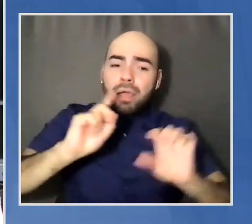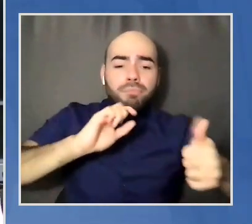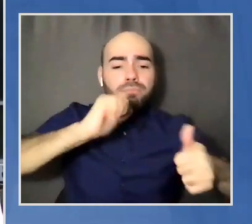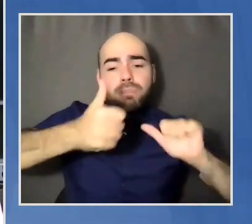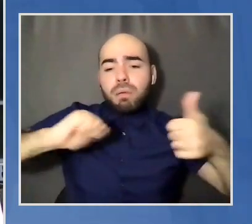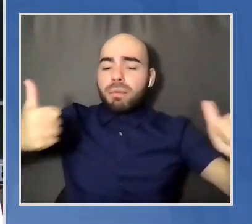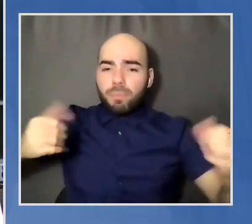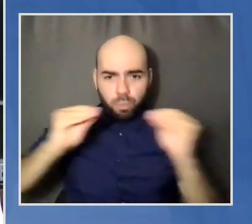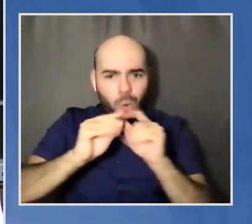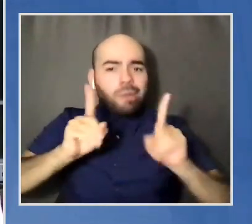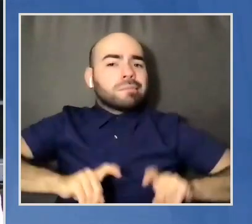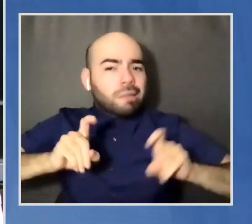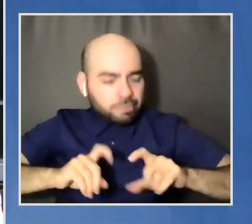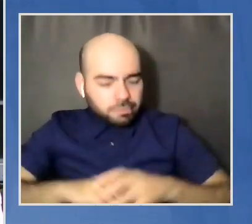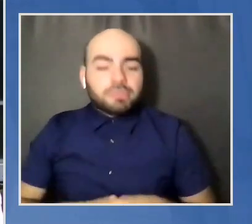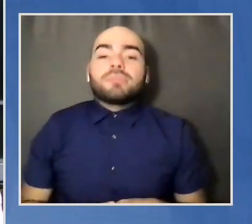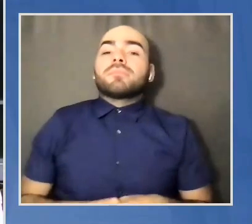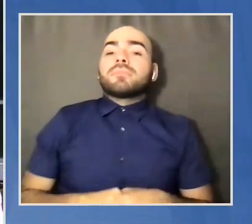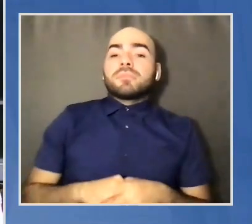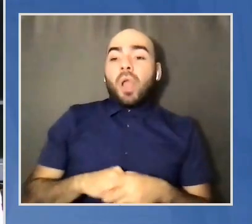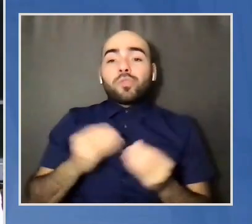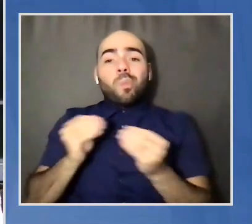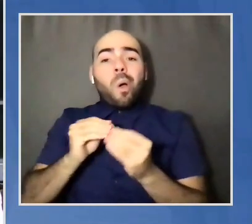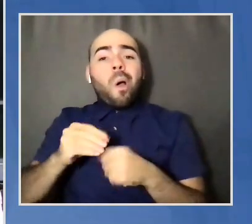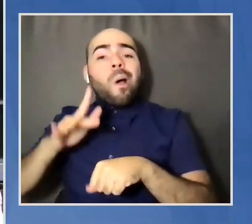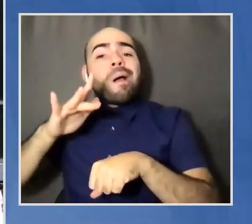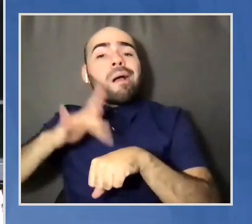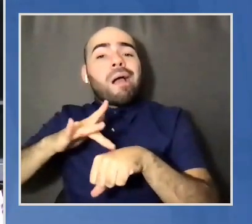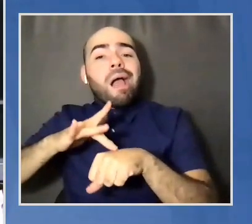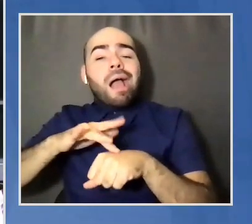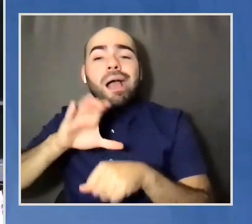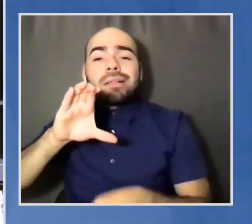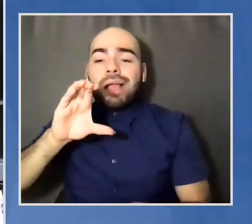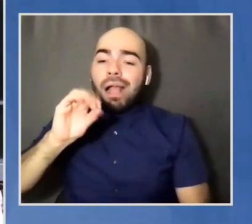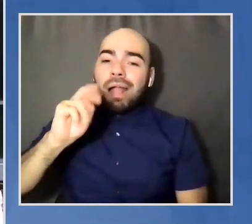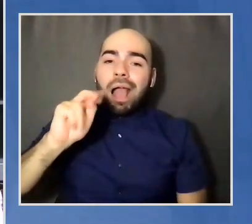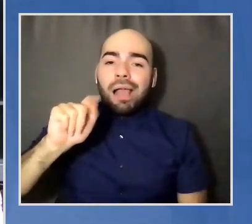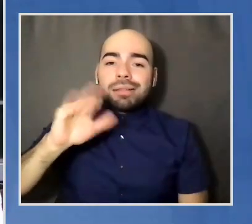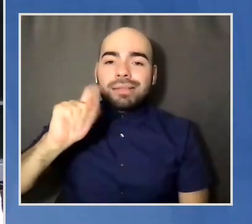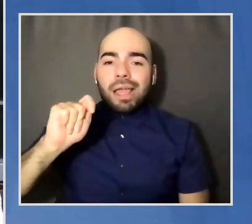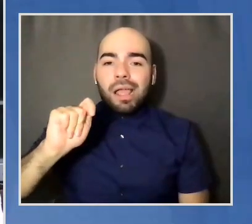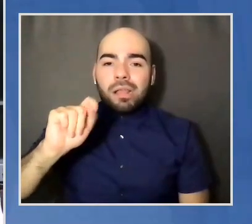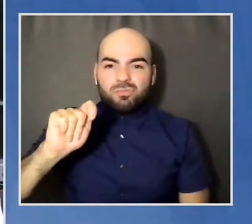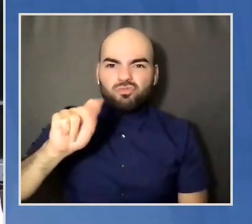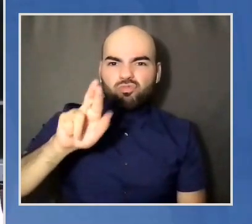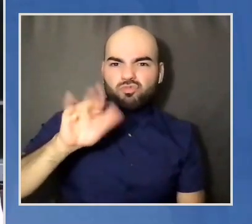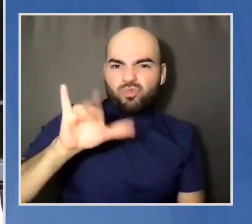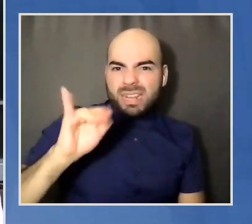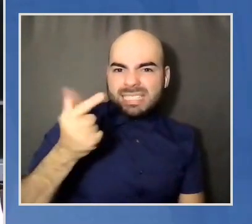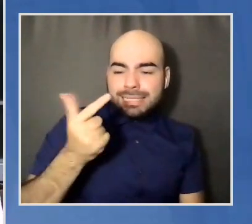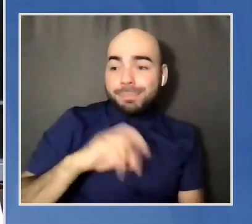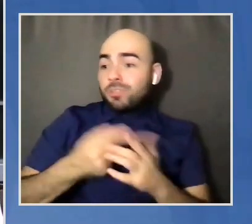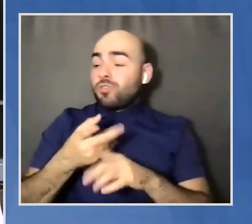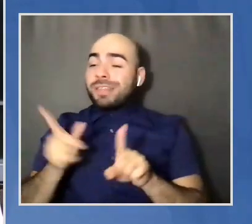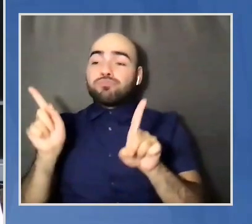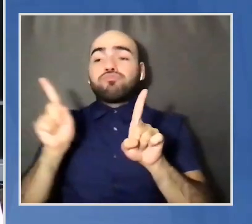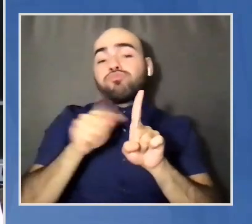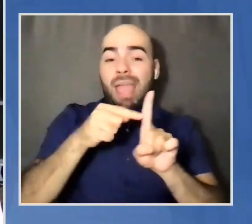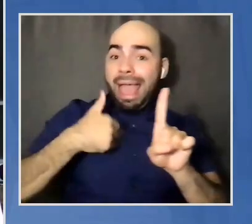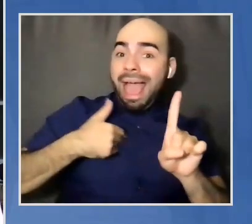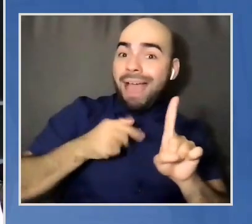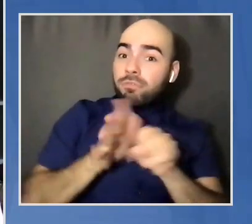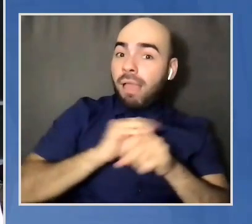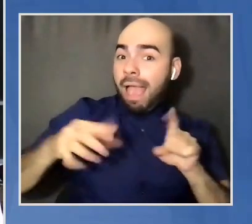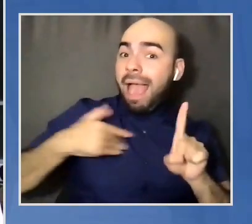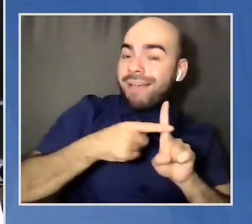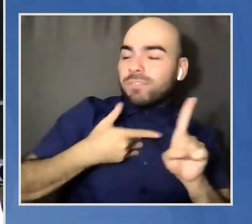make treatment free, bolster contact tracing, which is so important, and to make a safe and effective